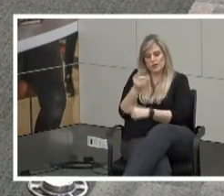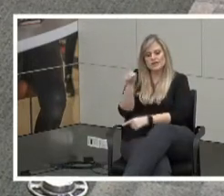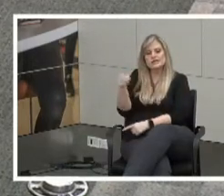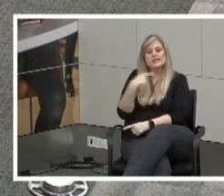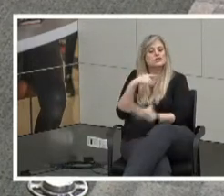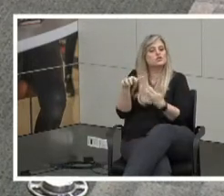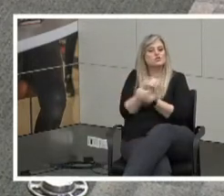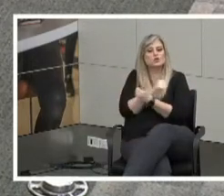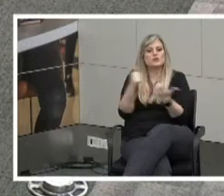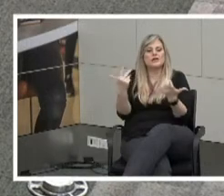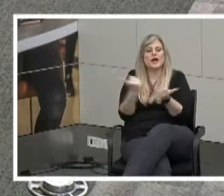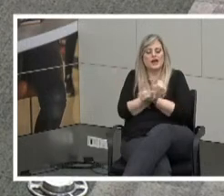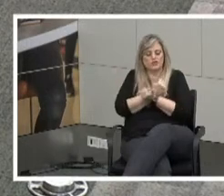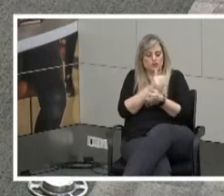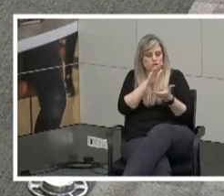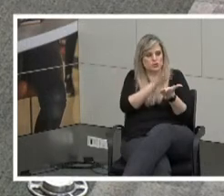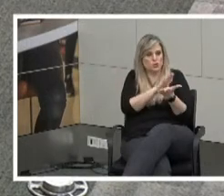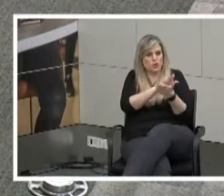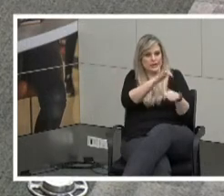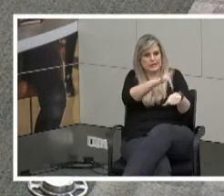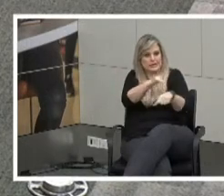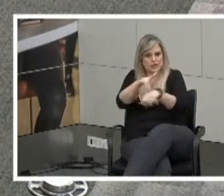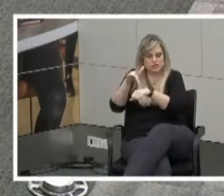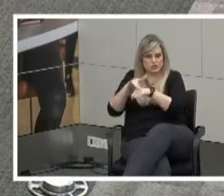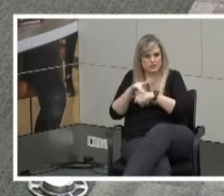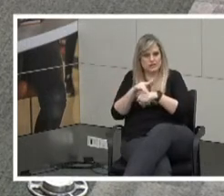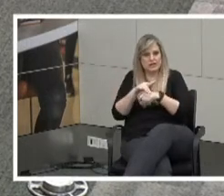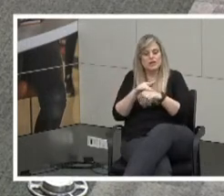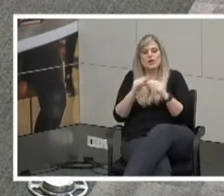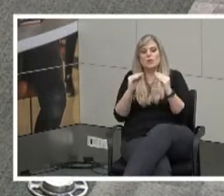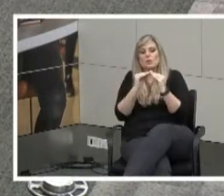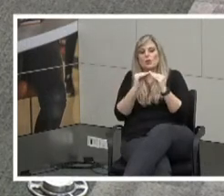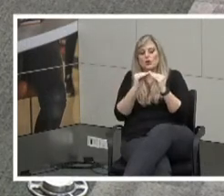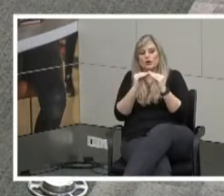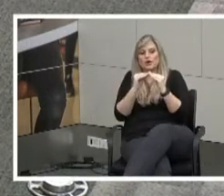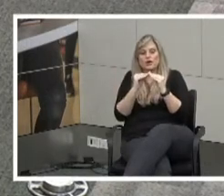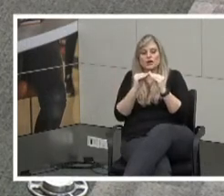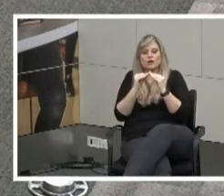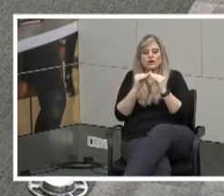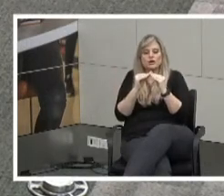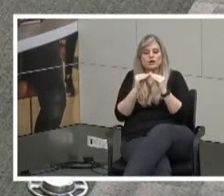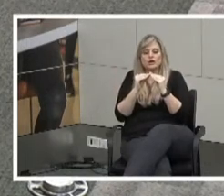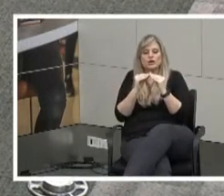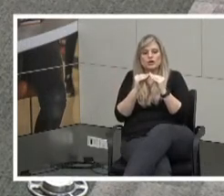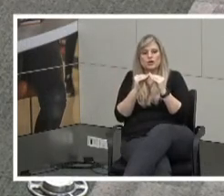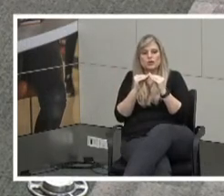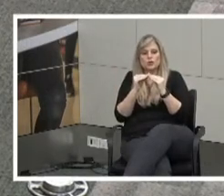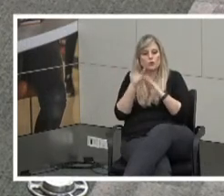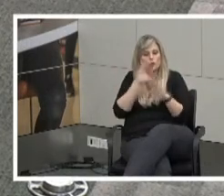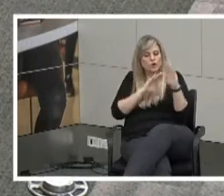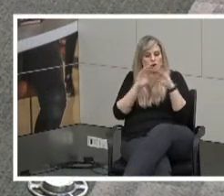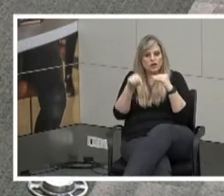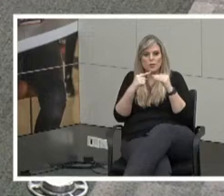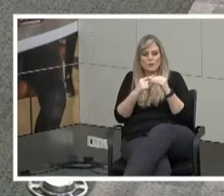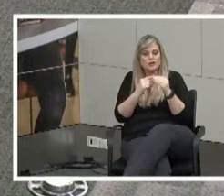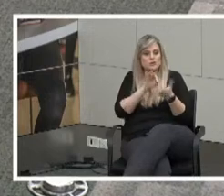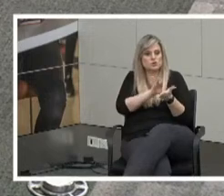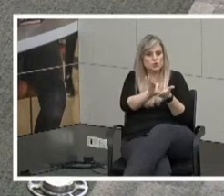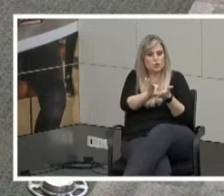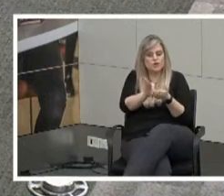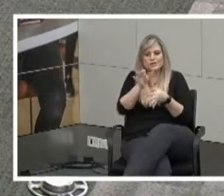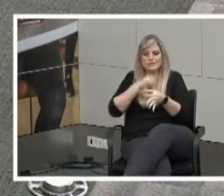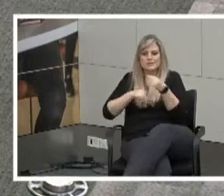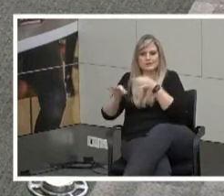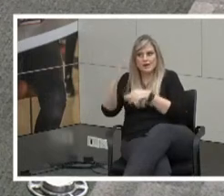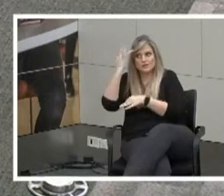every school he touches he cares more about standardized school reports in the newspaper than actual cognitive growth Mike miles